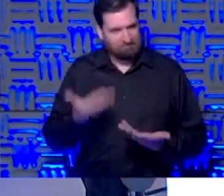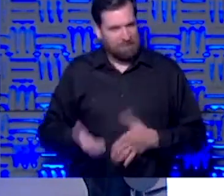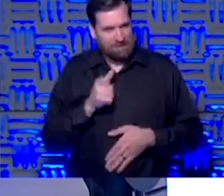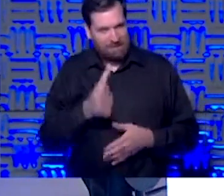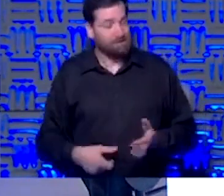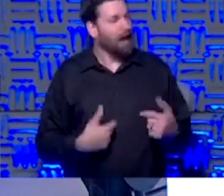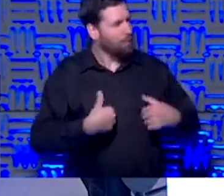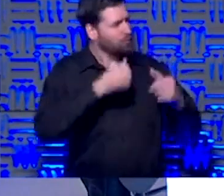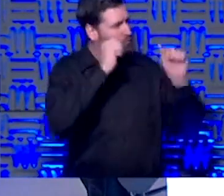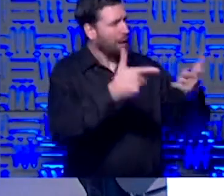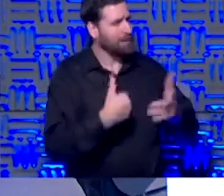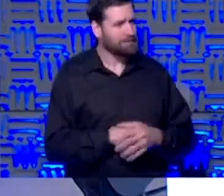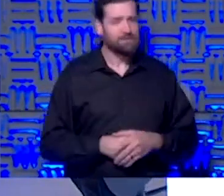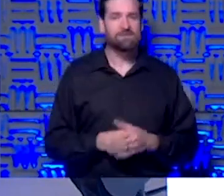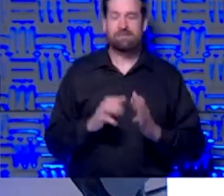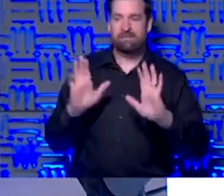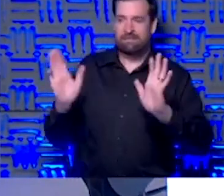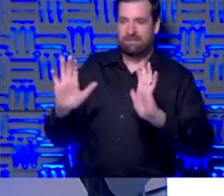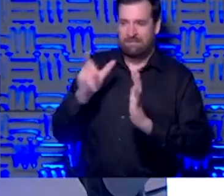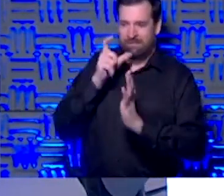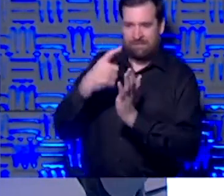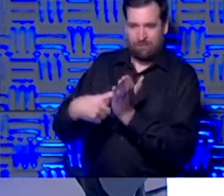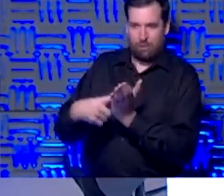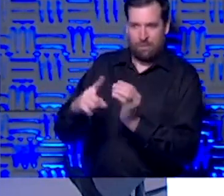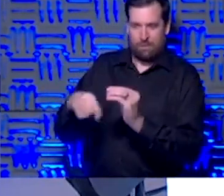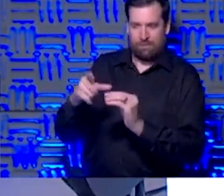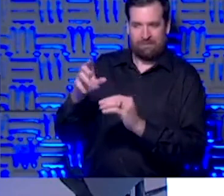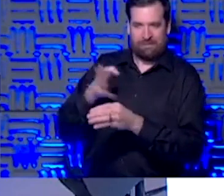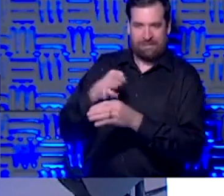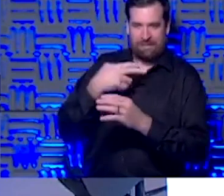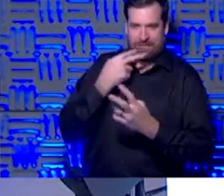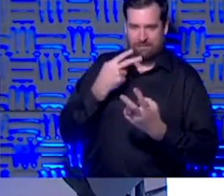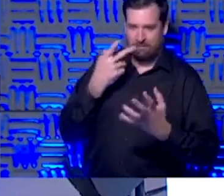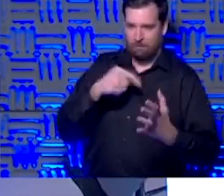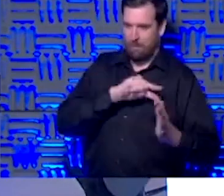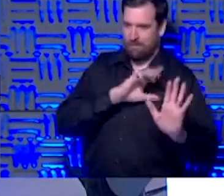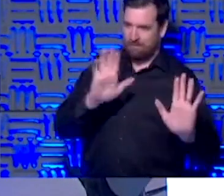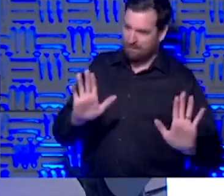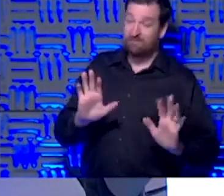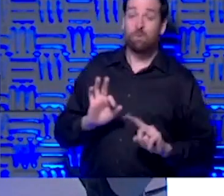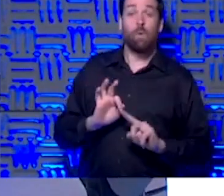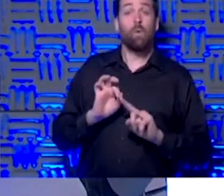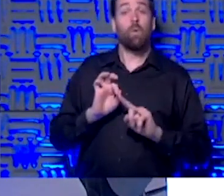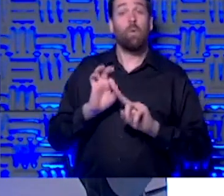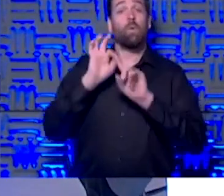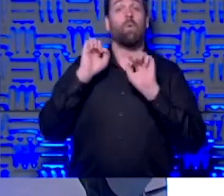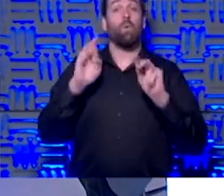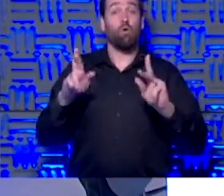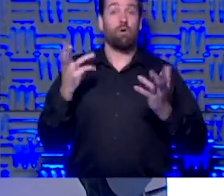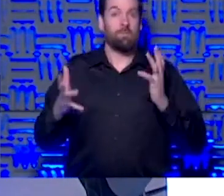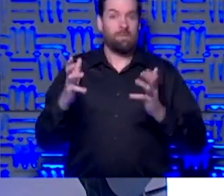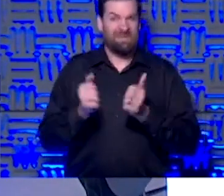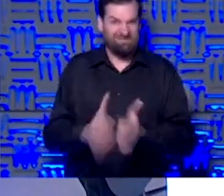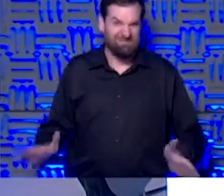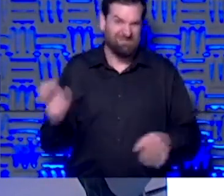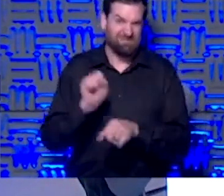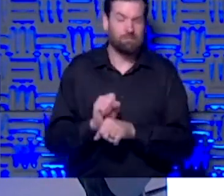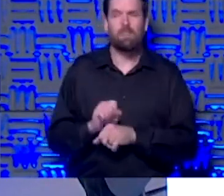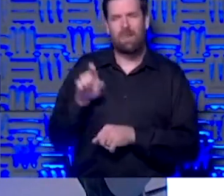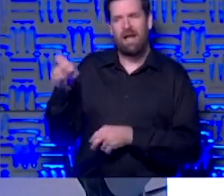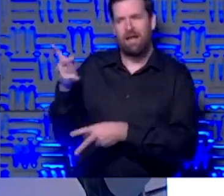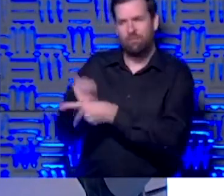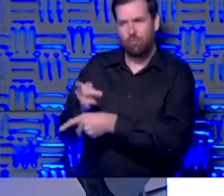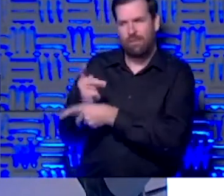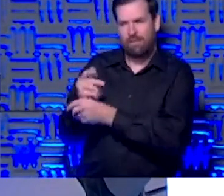surprised. Yeah, well, let's not talk about sounding too good when it comes to singing. Otherwise, I may not have a job. As my family says, you got to keep your day